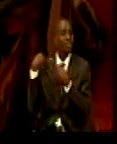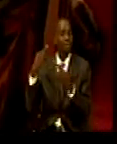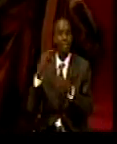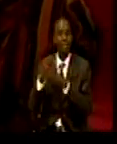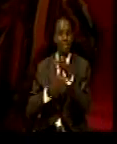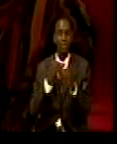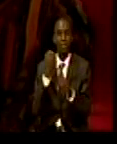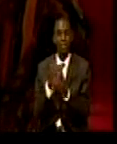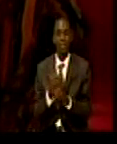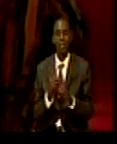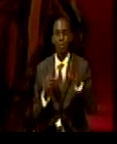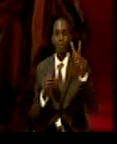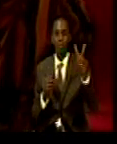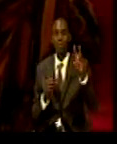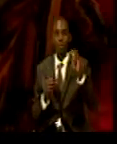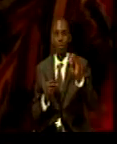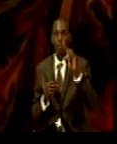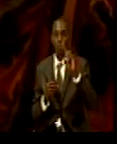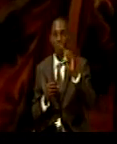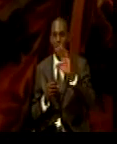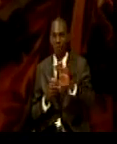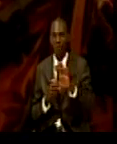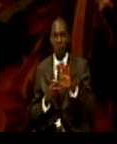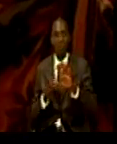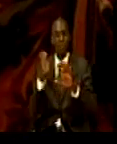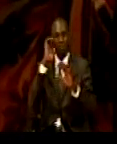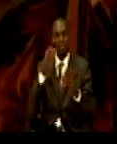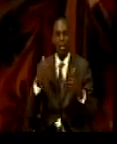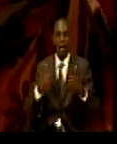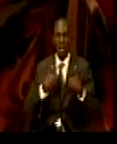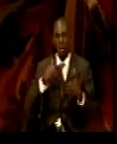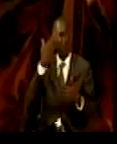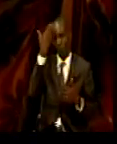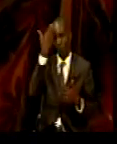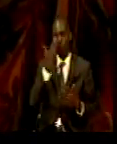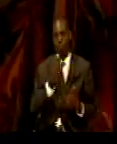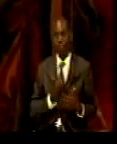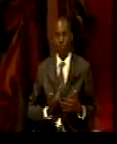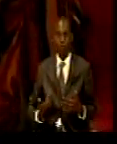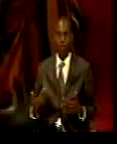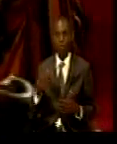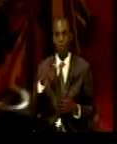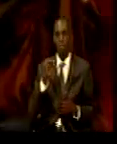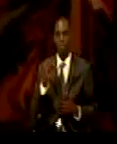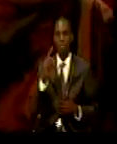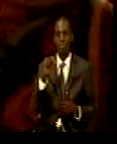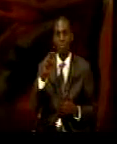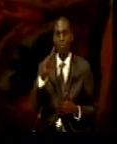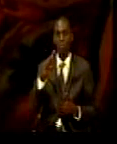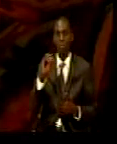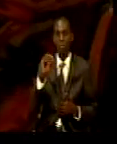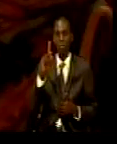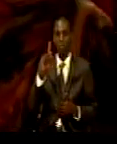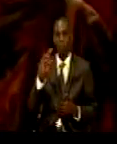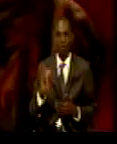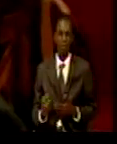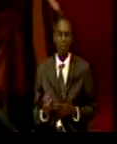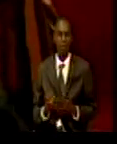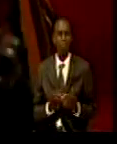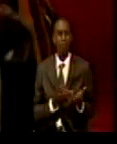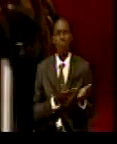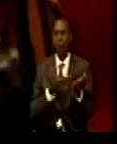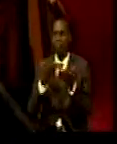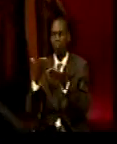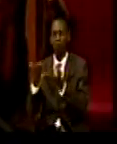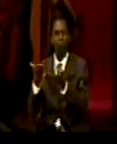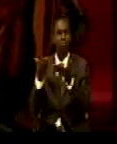has been down for this stroke. So we have been battling here and there. This one go say, this medicine, this one.